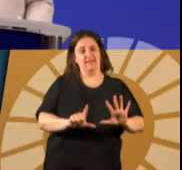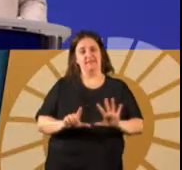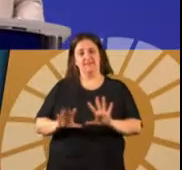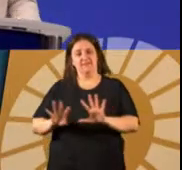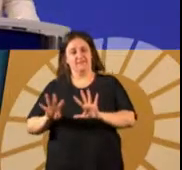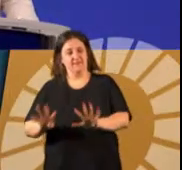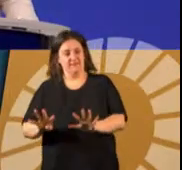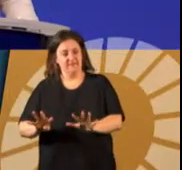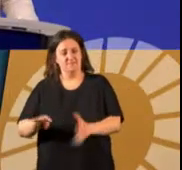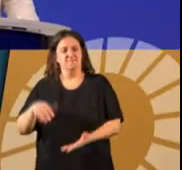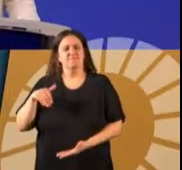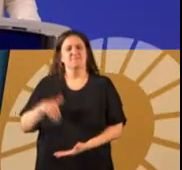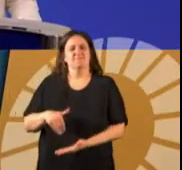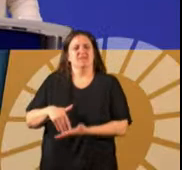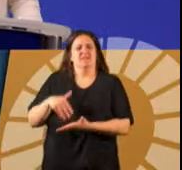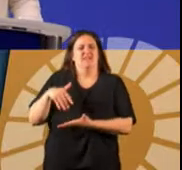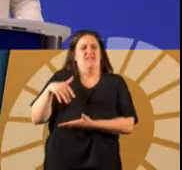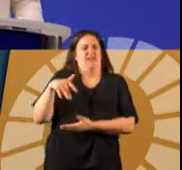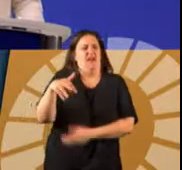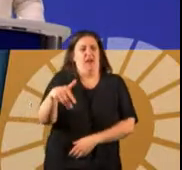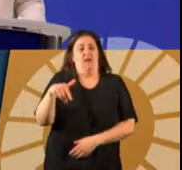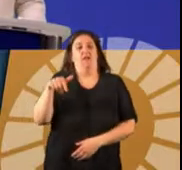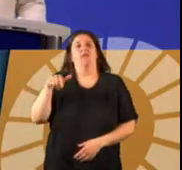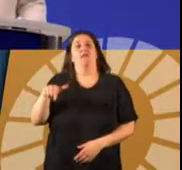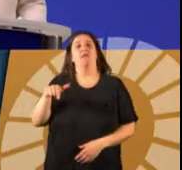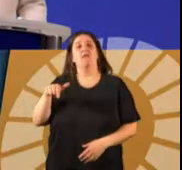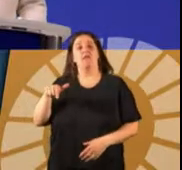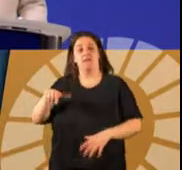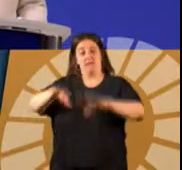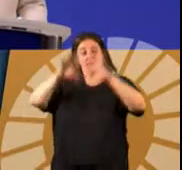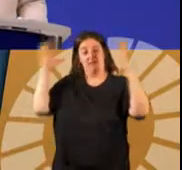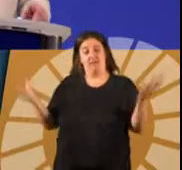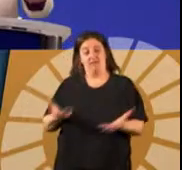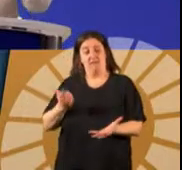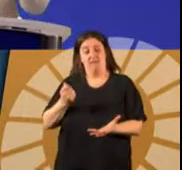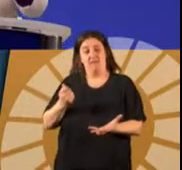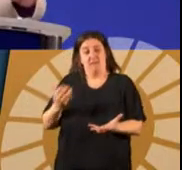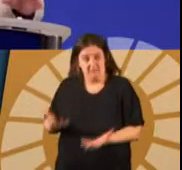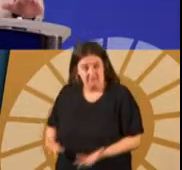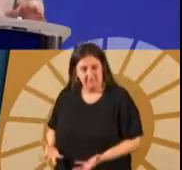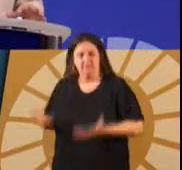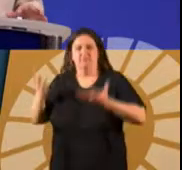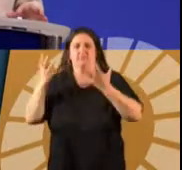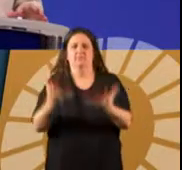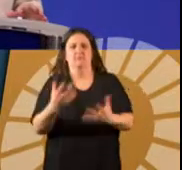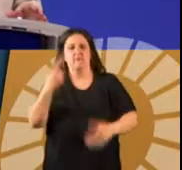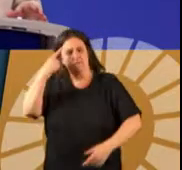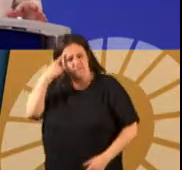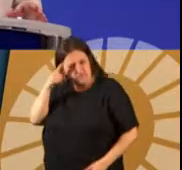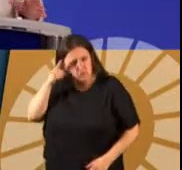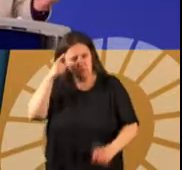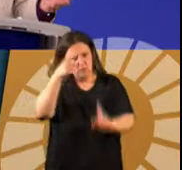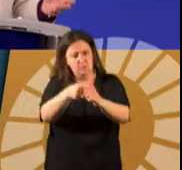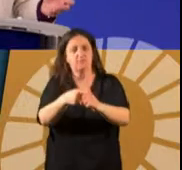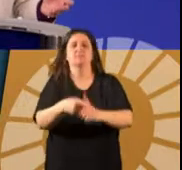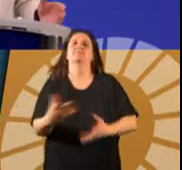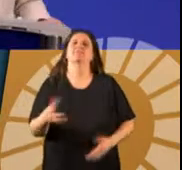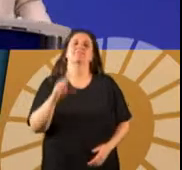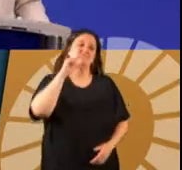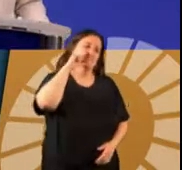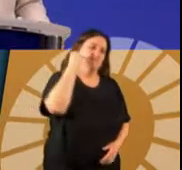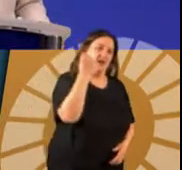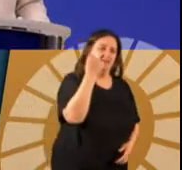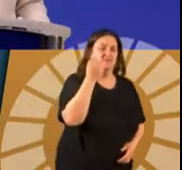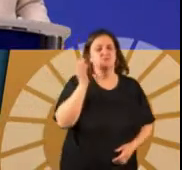to gender equality. And at least 4 billion euro will be specifically dedicated to women's